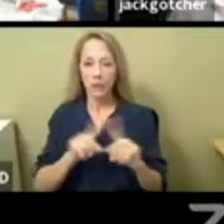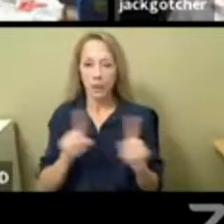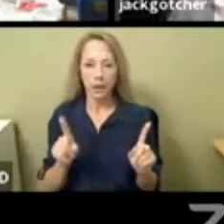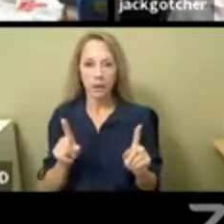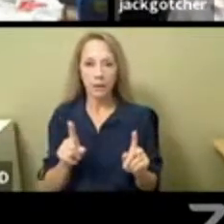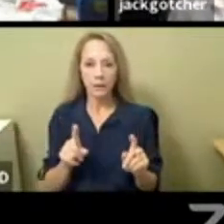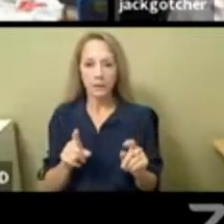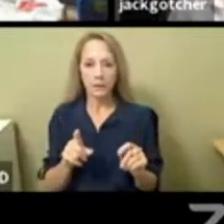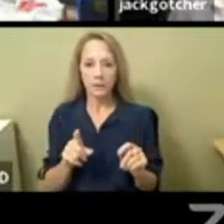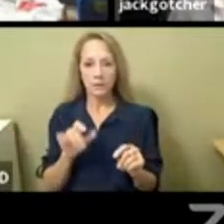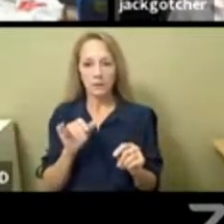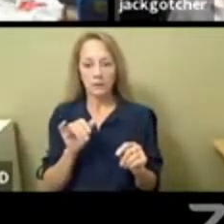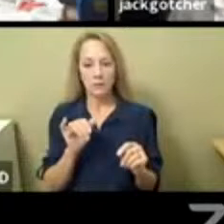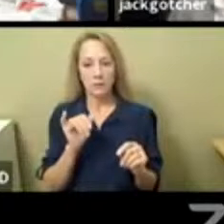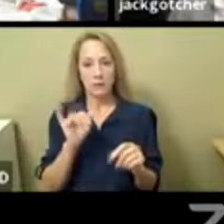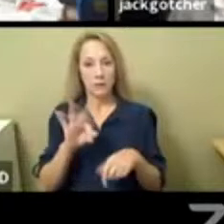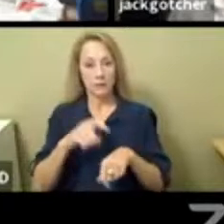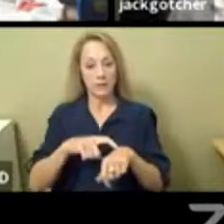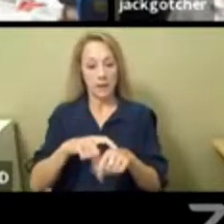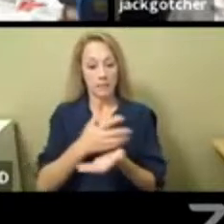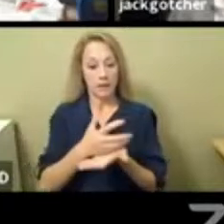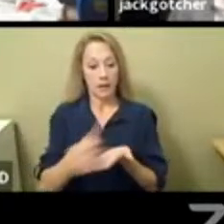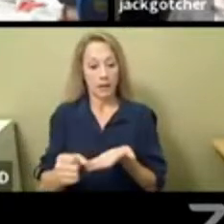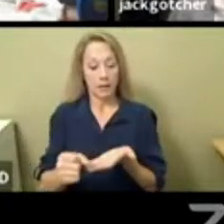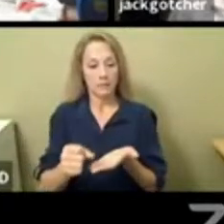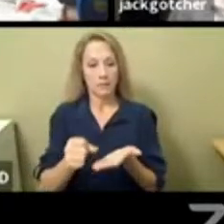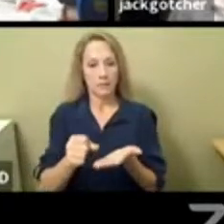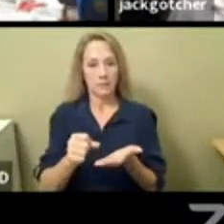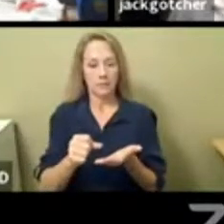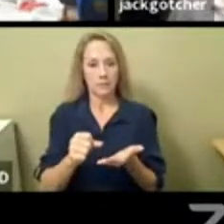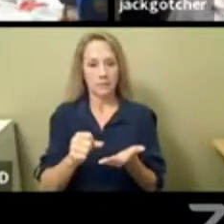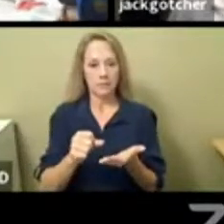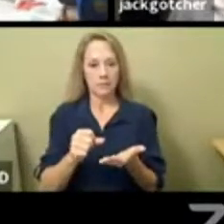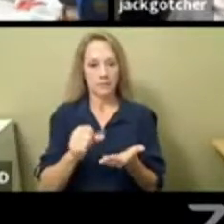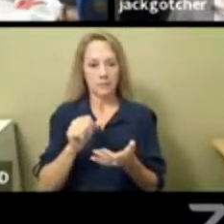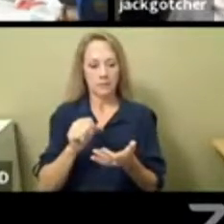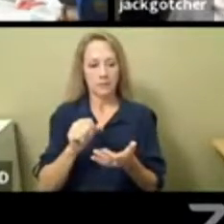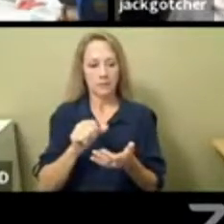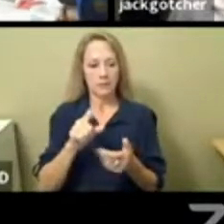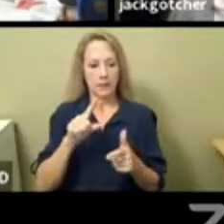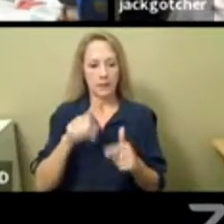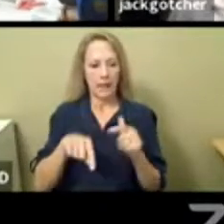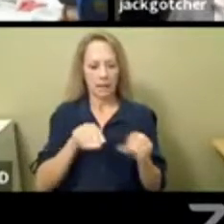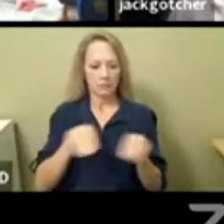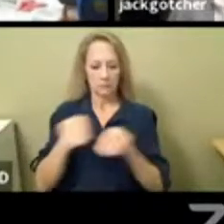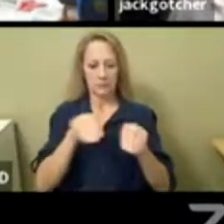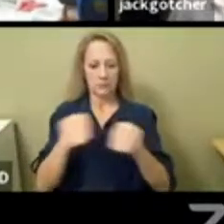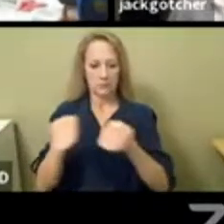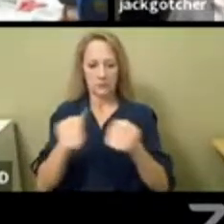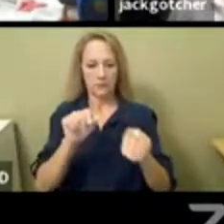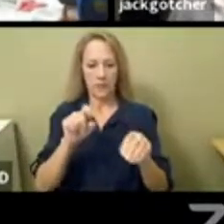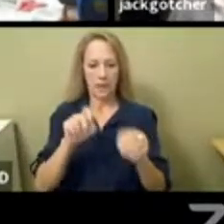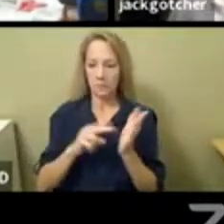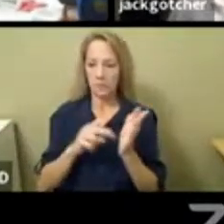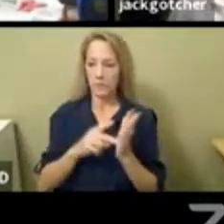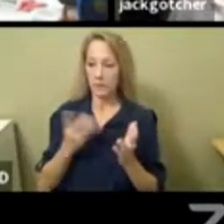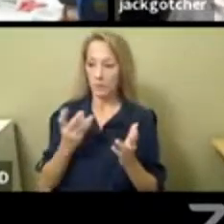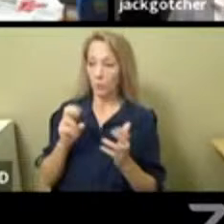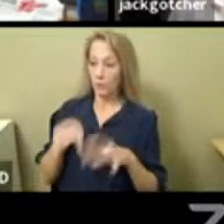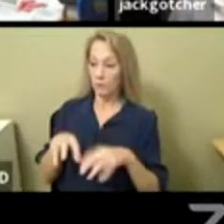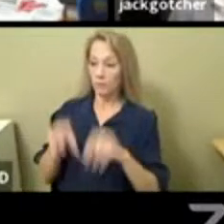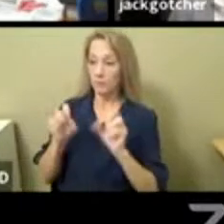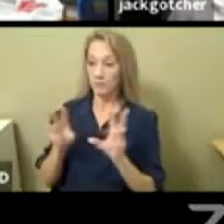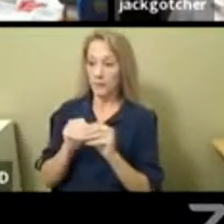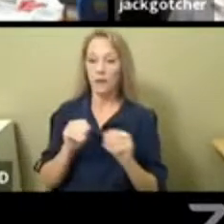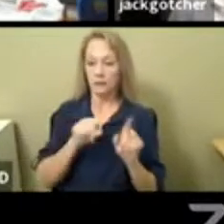if you're going to give it an expiration date, let's not give it a movable expiration date. Let's just pick one. And you can pick one